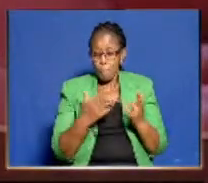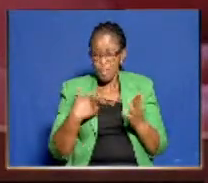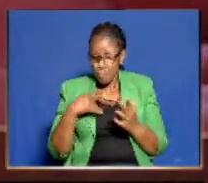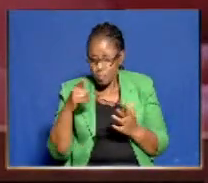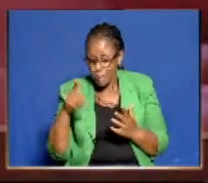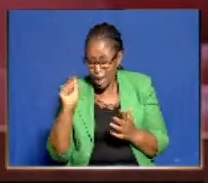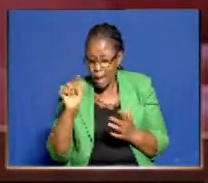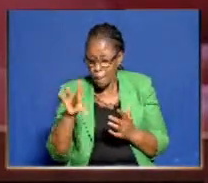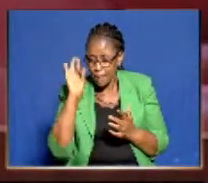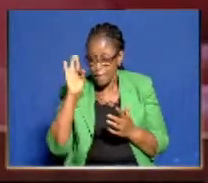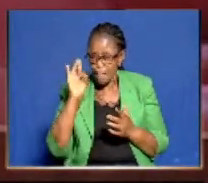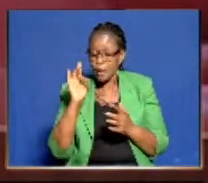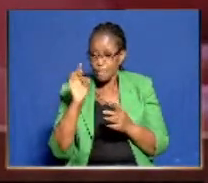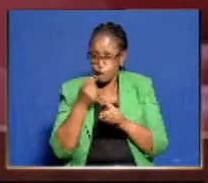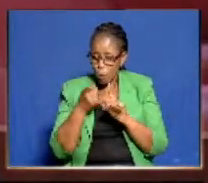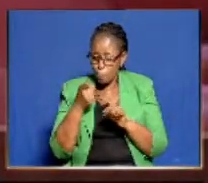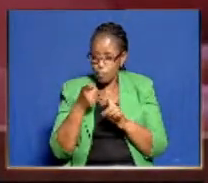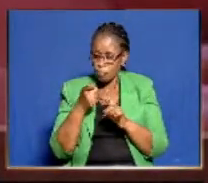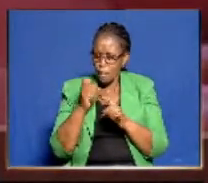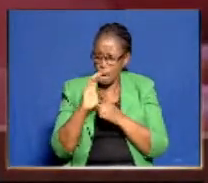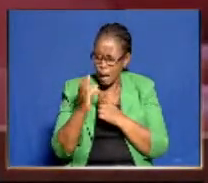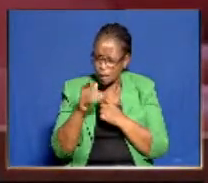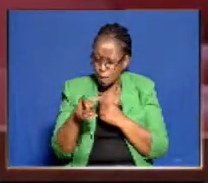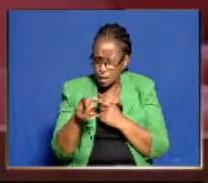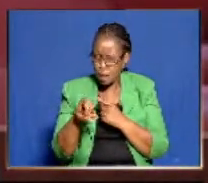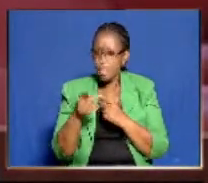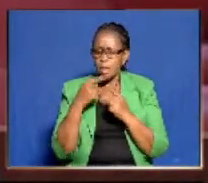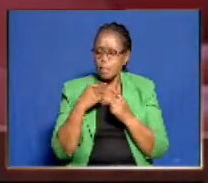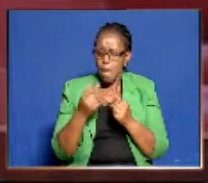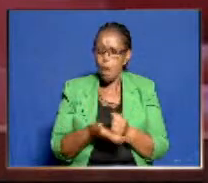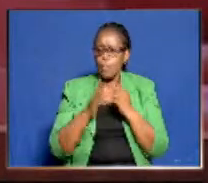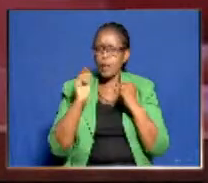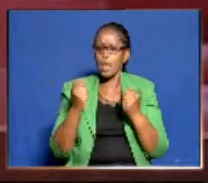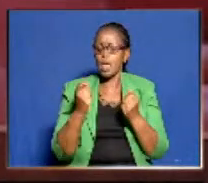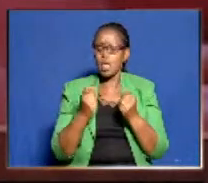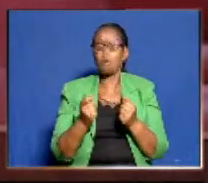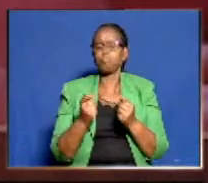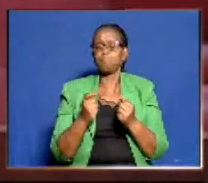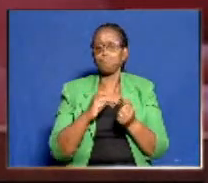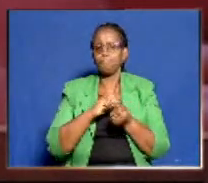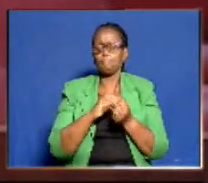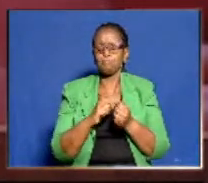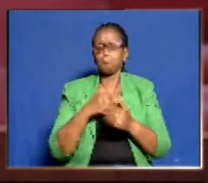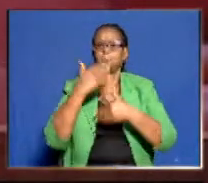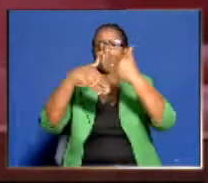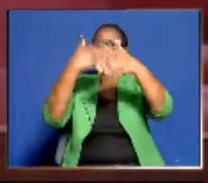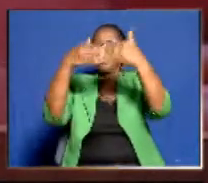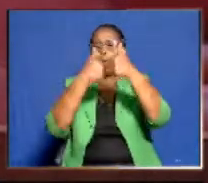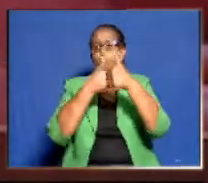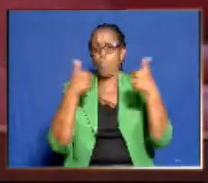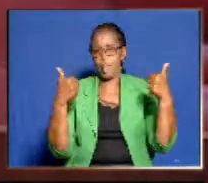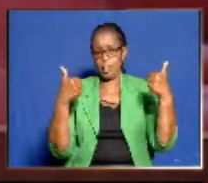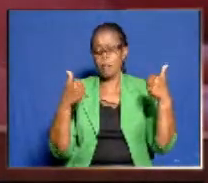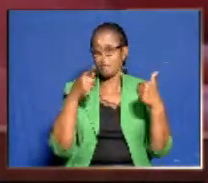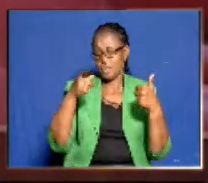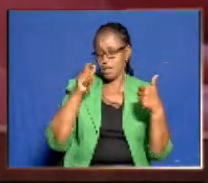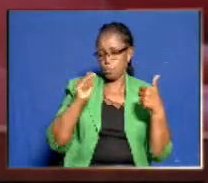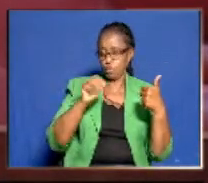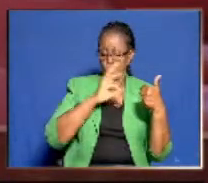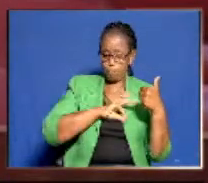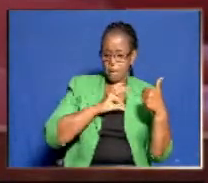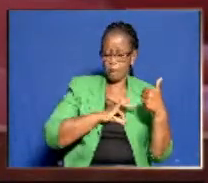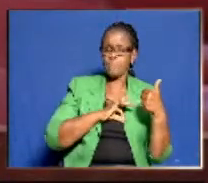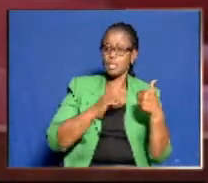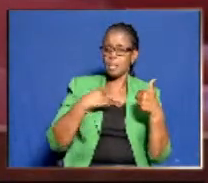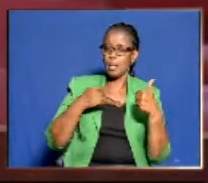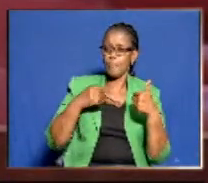from that point and make our country great again, as it should be for the good of our generations to come, Honorable